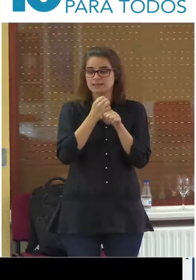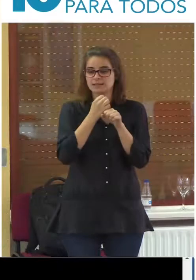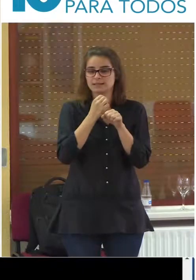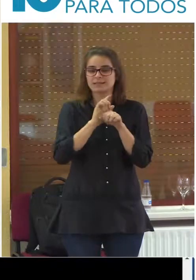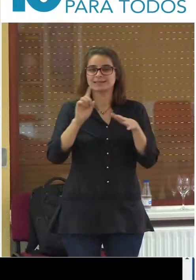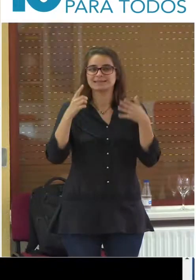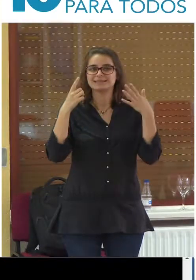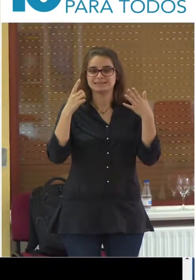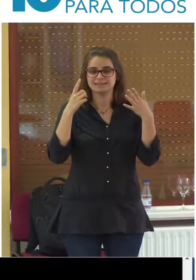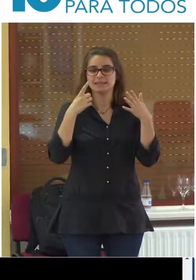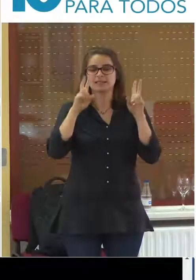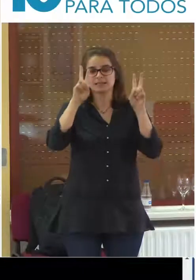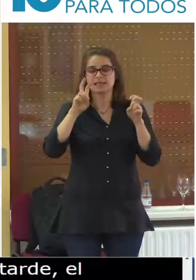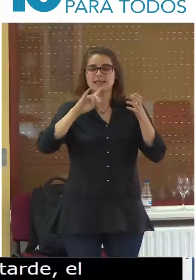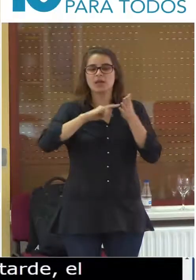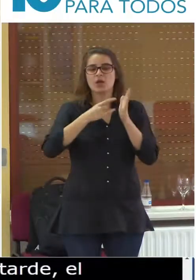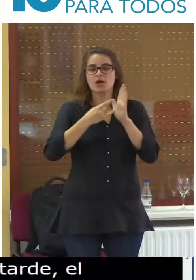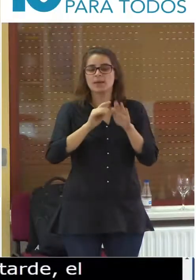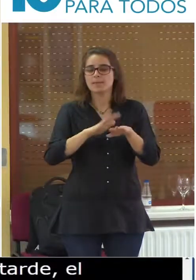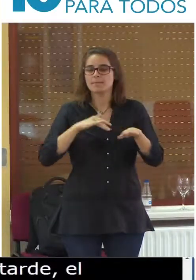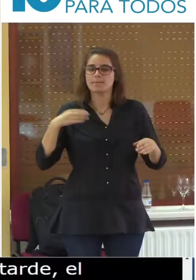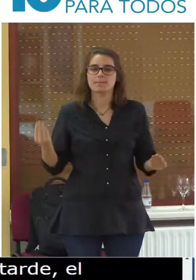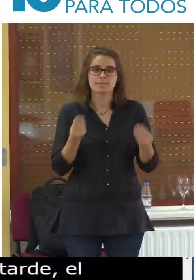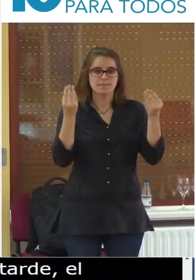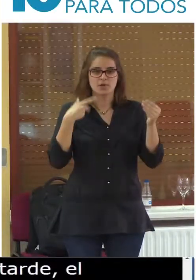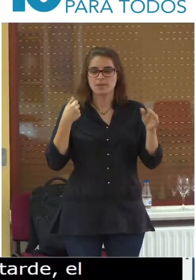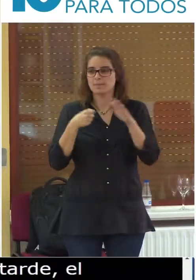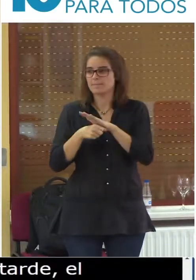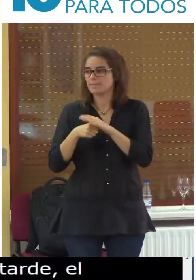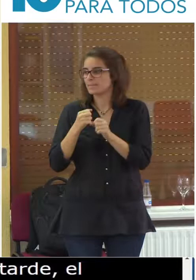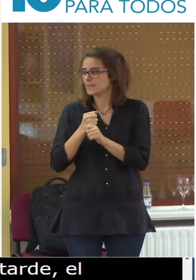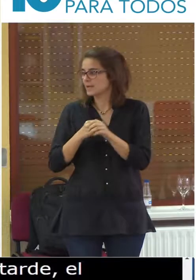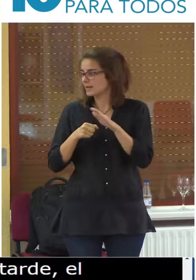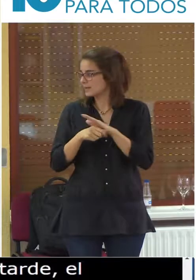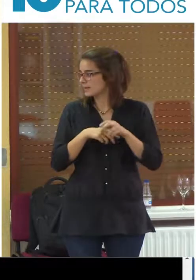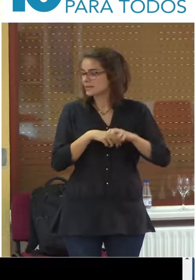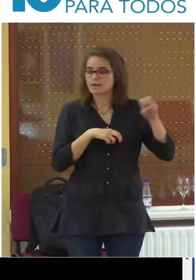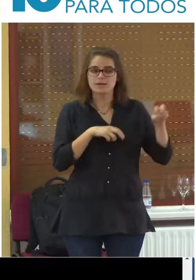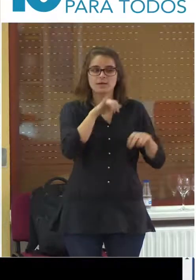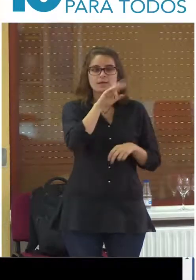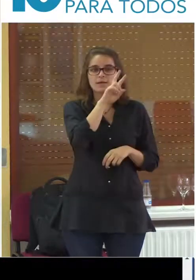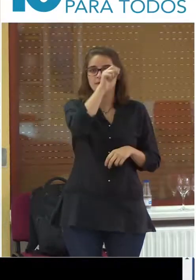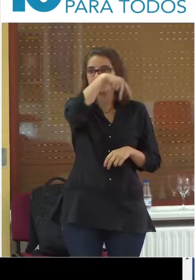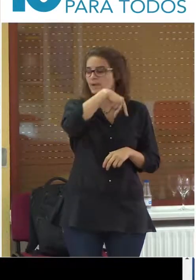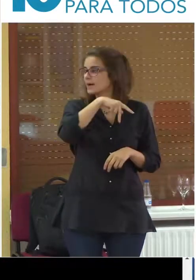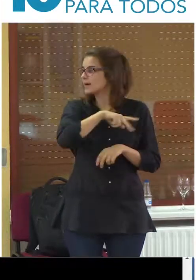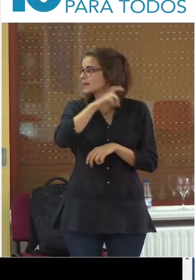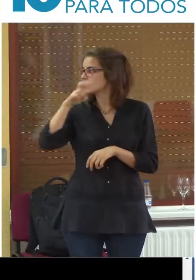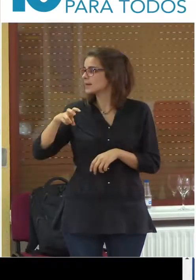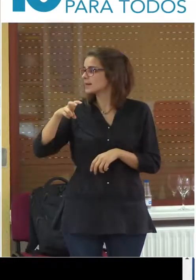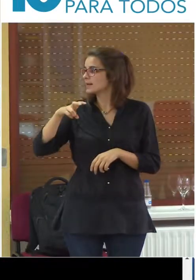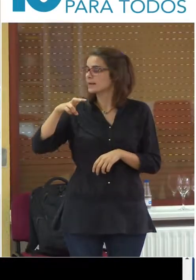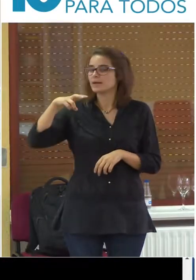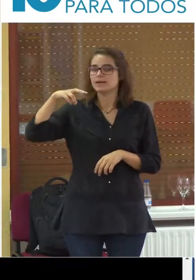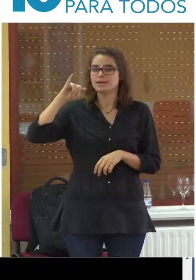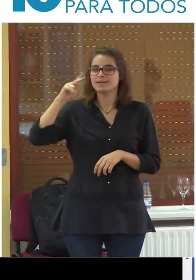at 6 o'clock sharp, technologies in order to improve the employability.